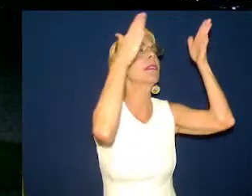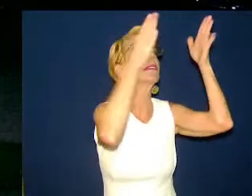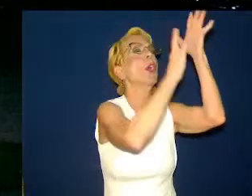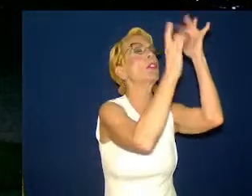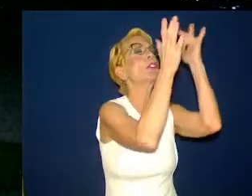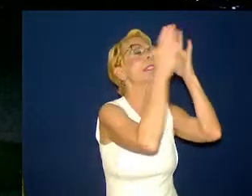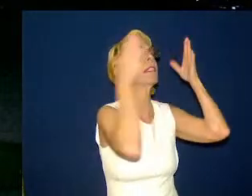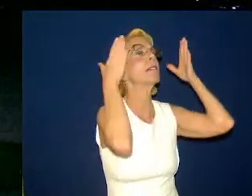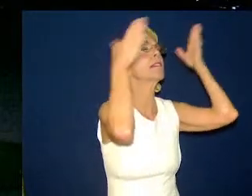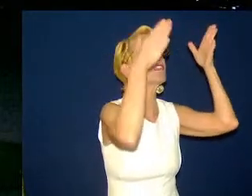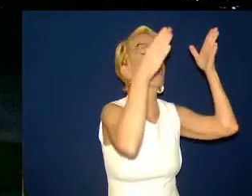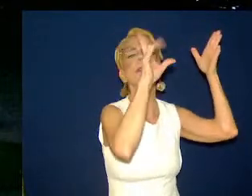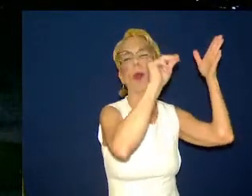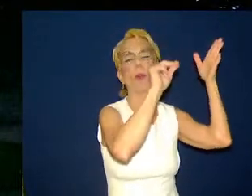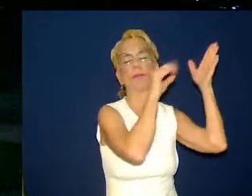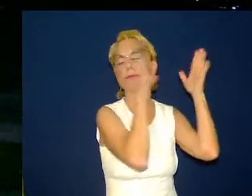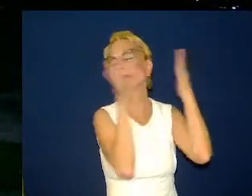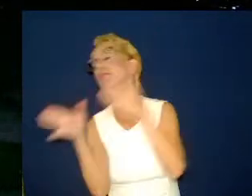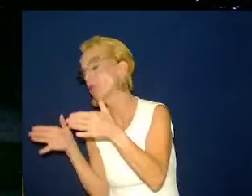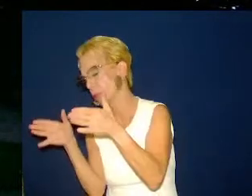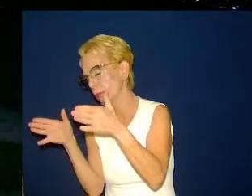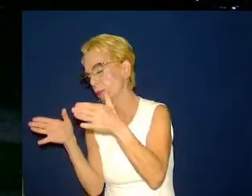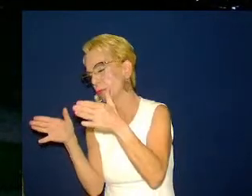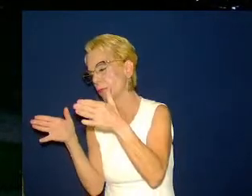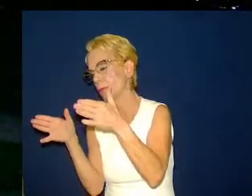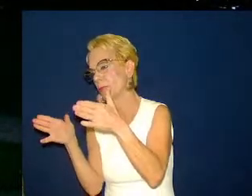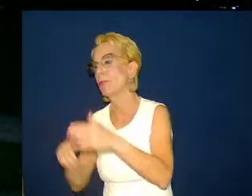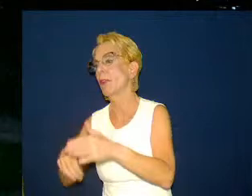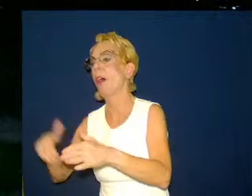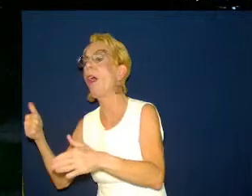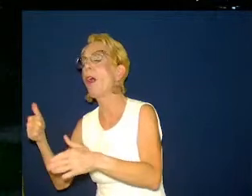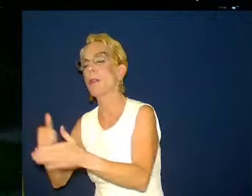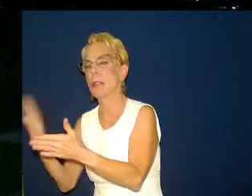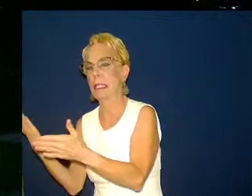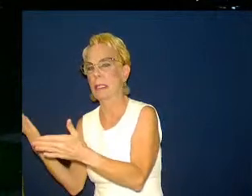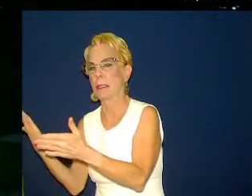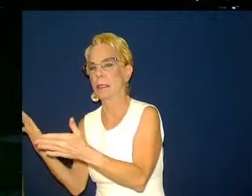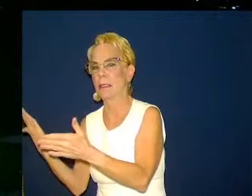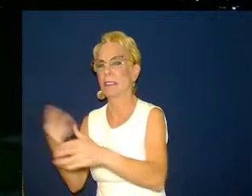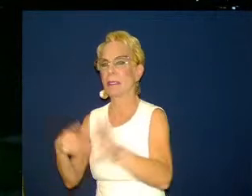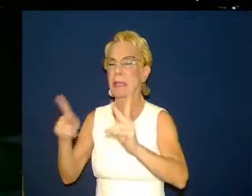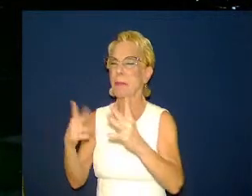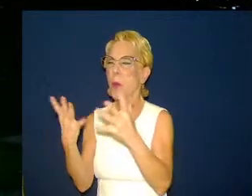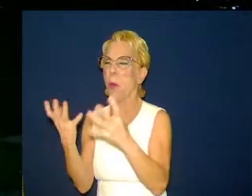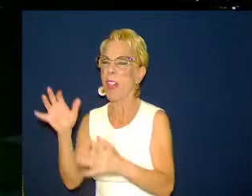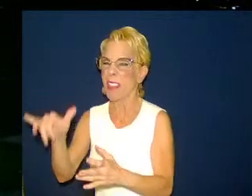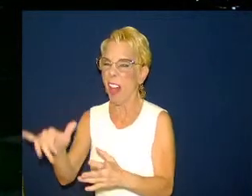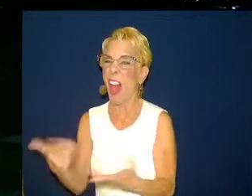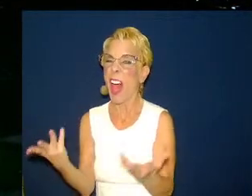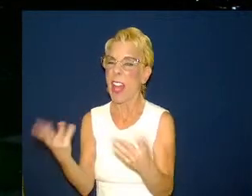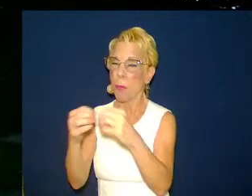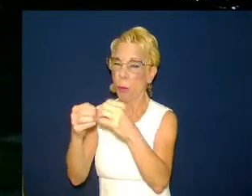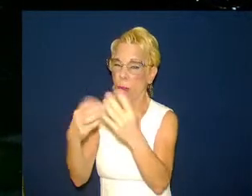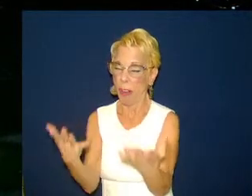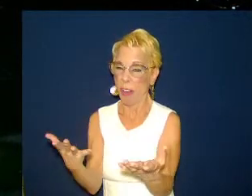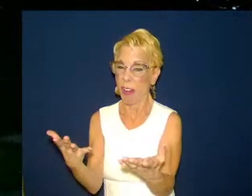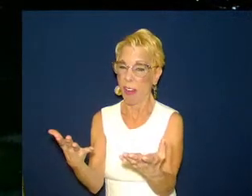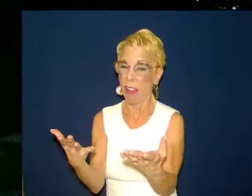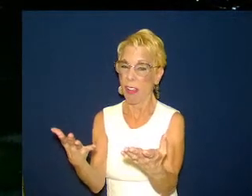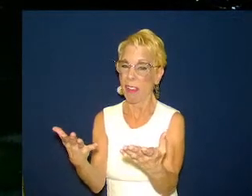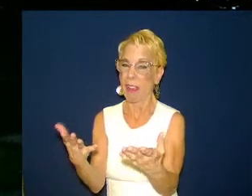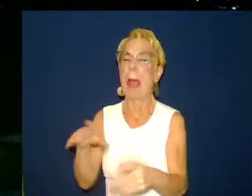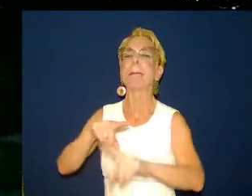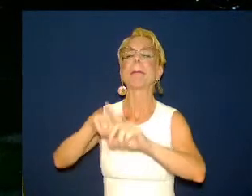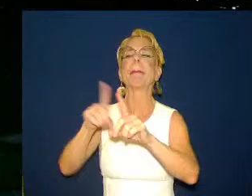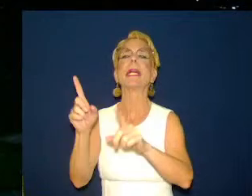you keep your head in all situations. Endure hardship. Do the work of an evangelist. Discharge